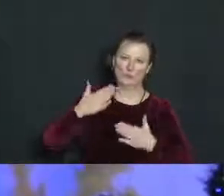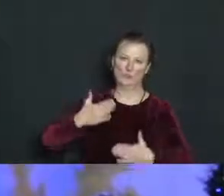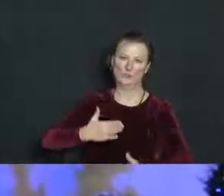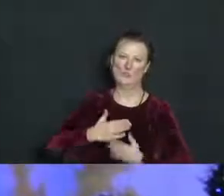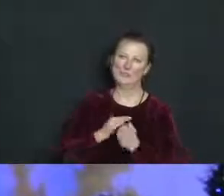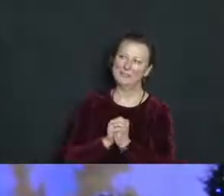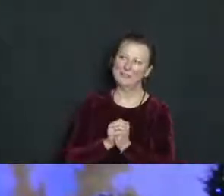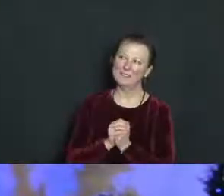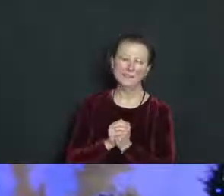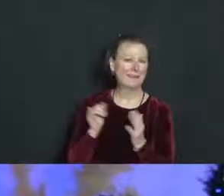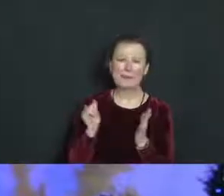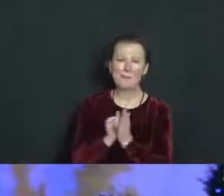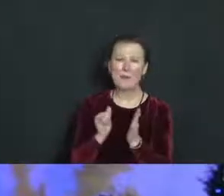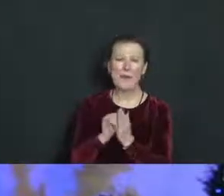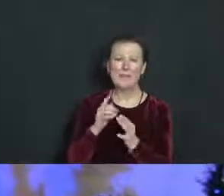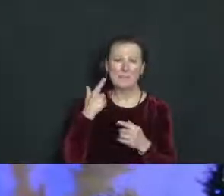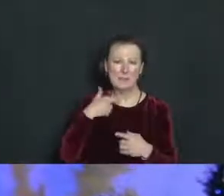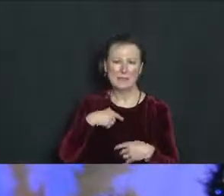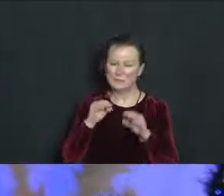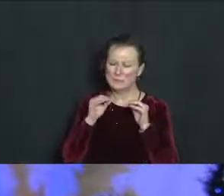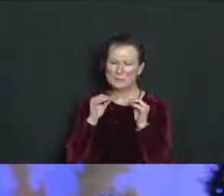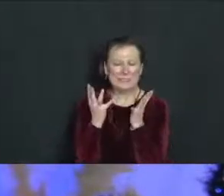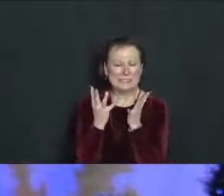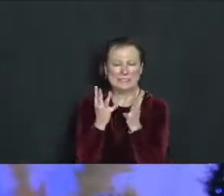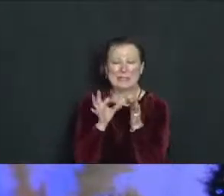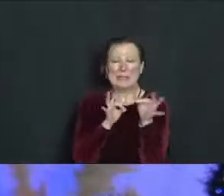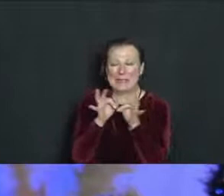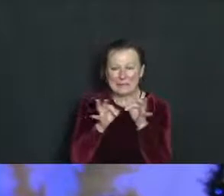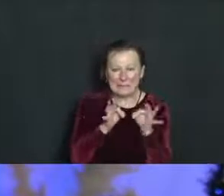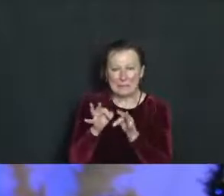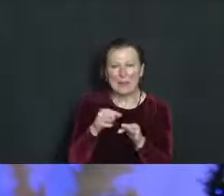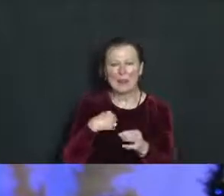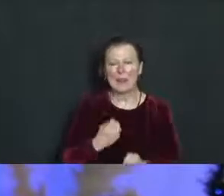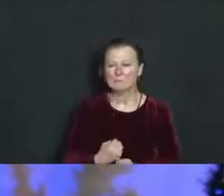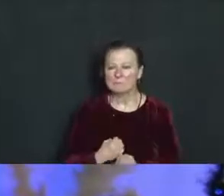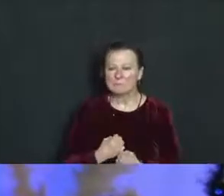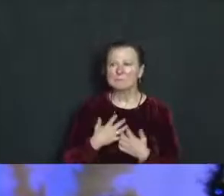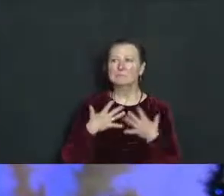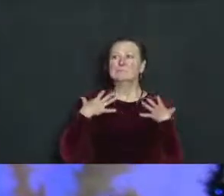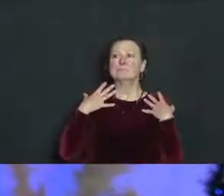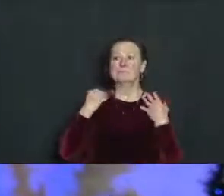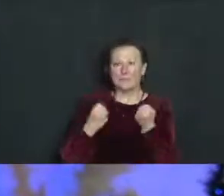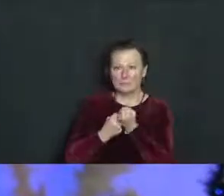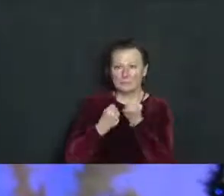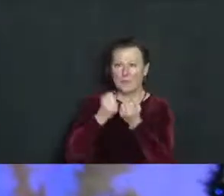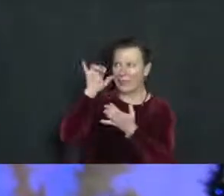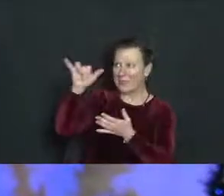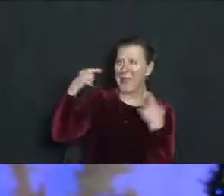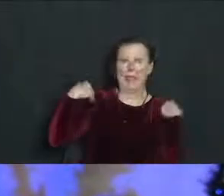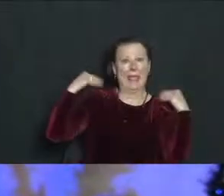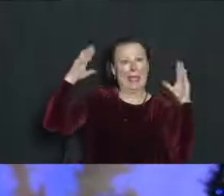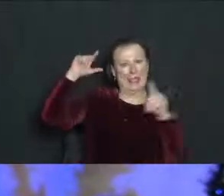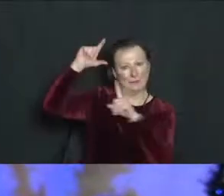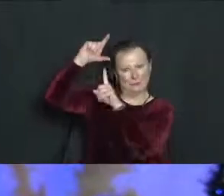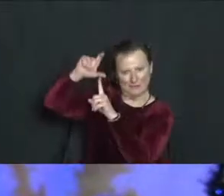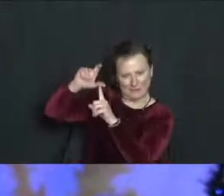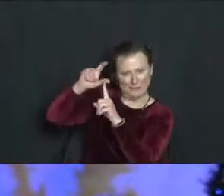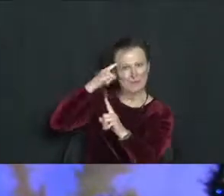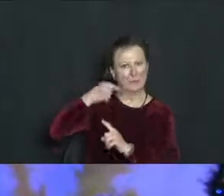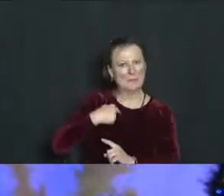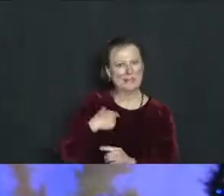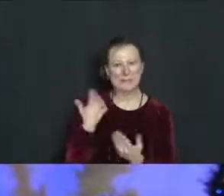It's really impossible to put into words how moving and reassuring this angel was for me. But she